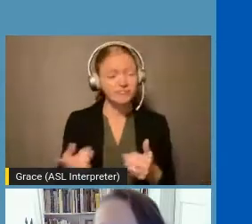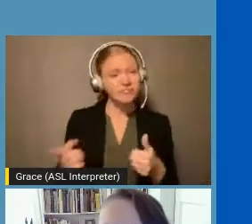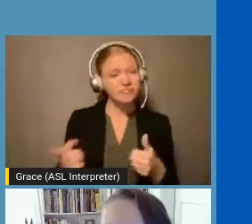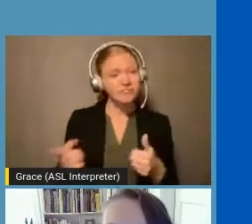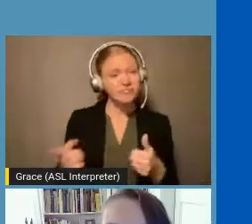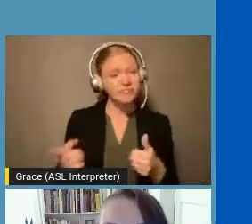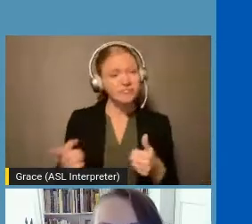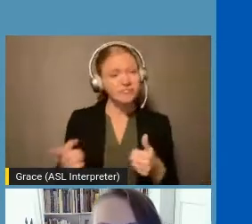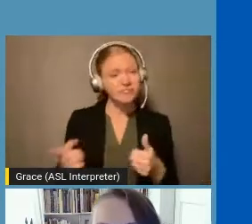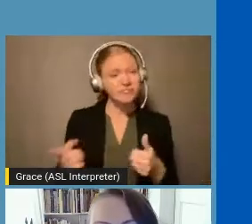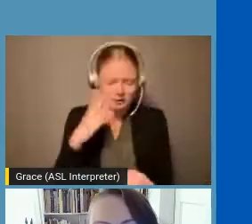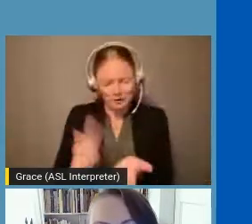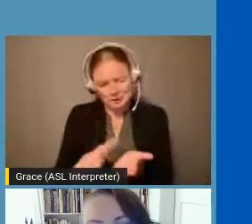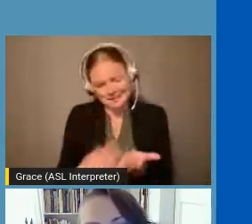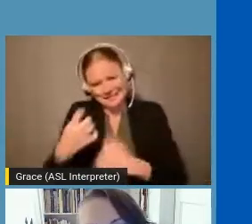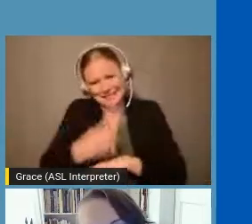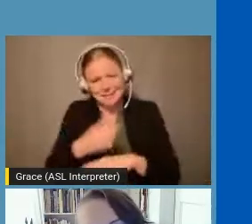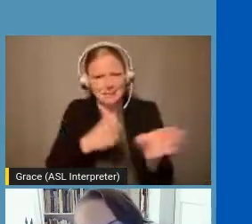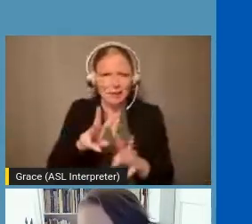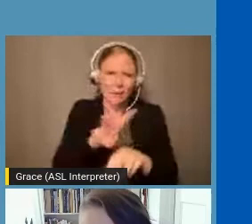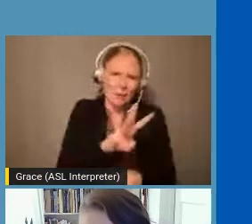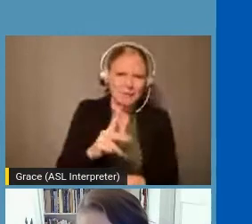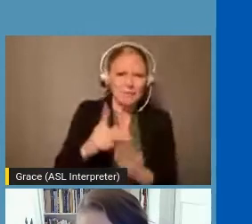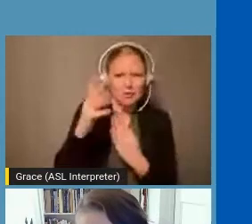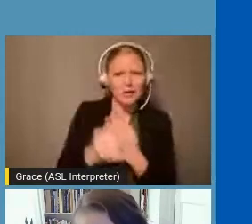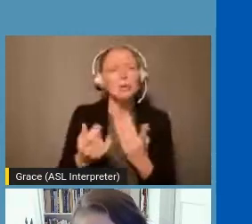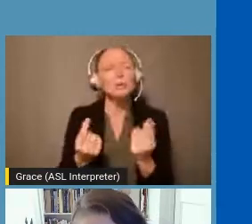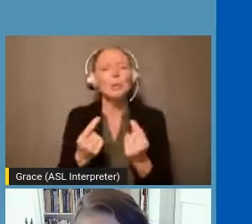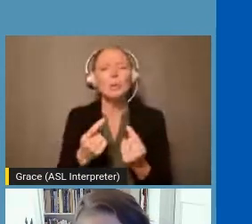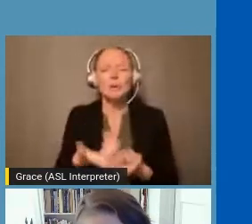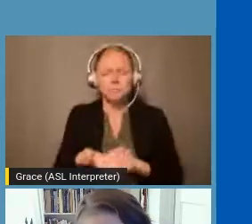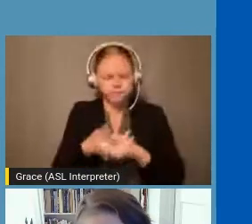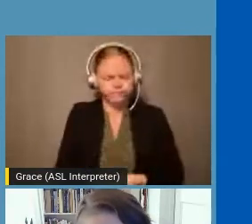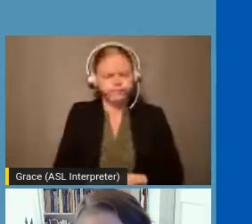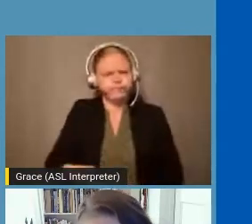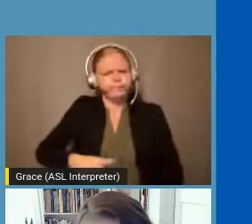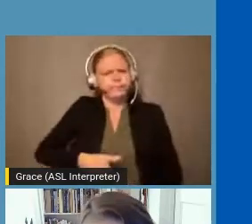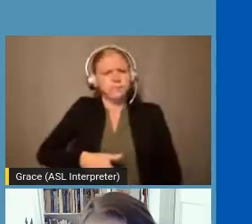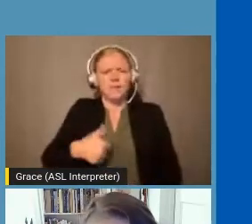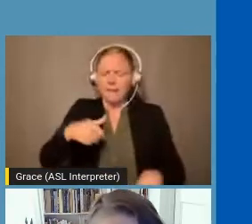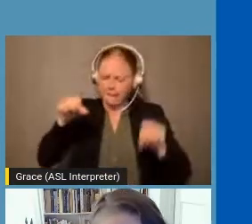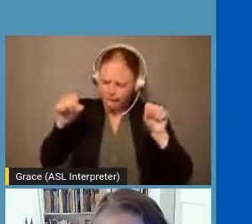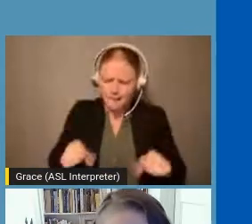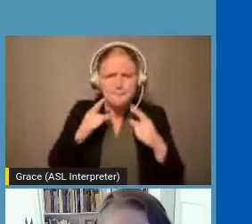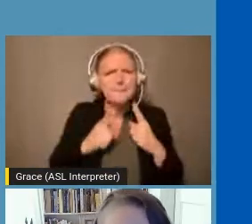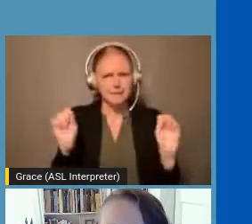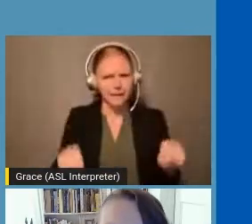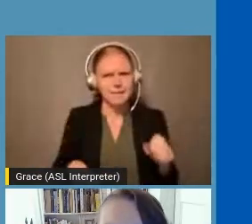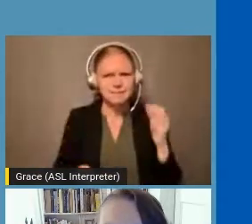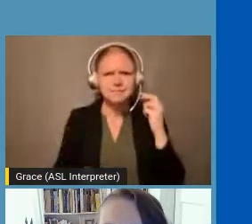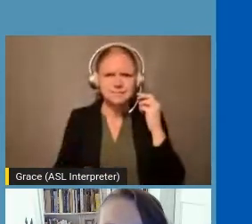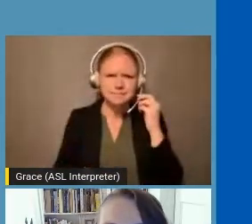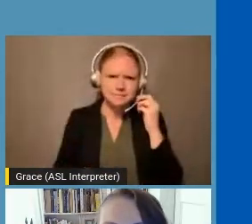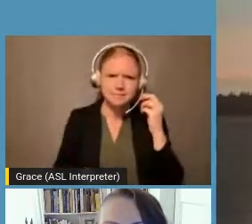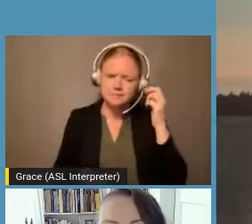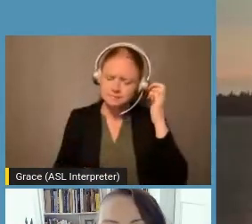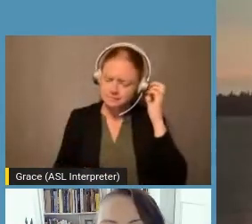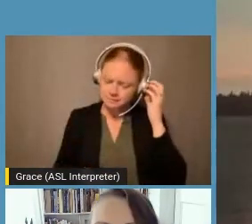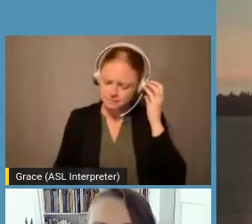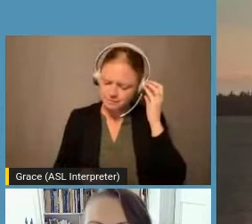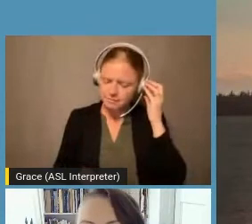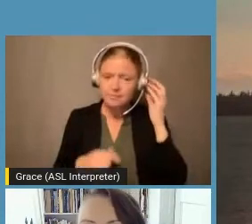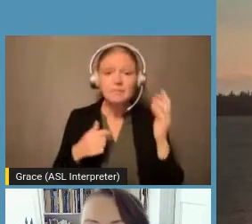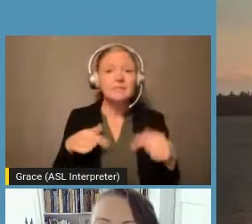website project, is truly to believe that you can do it. And As I